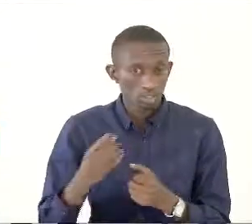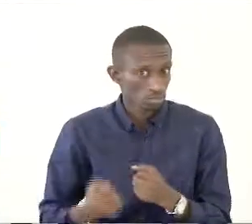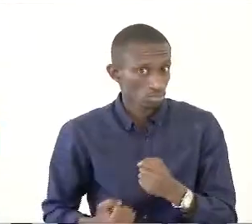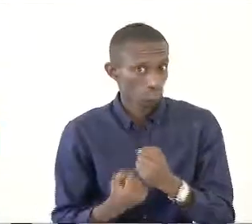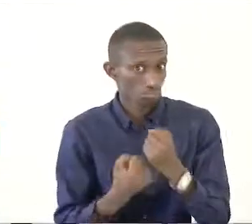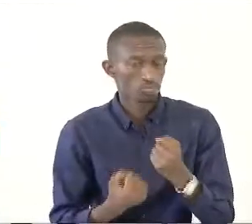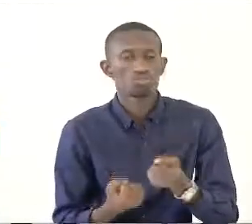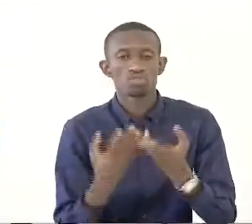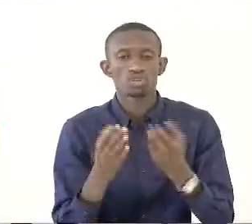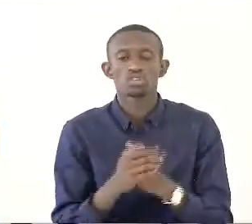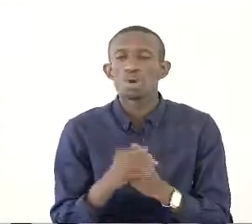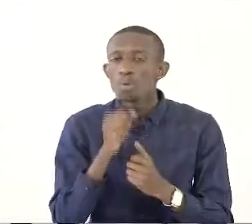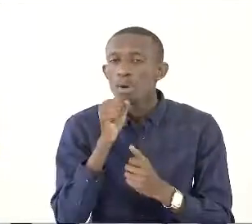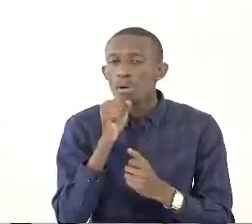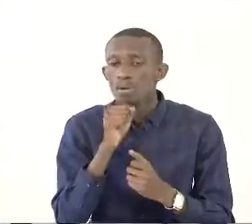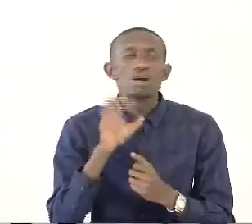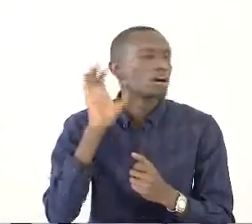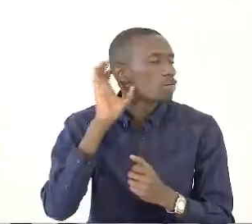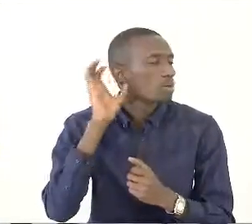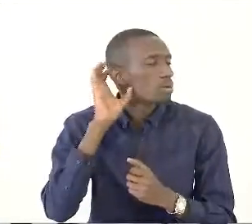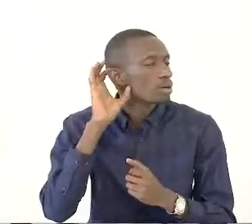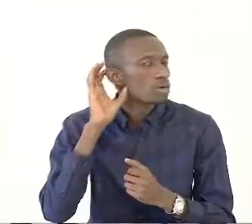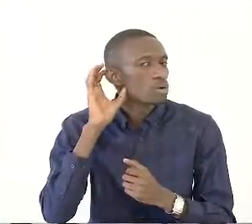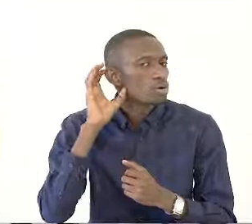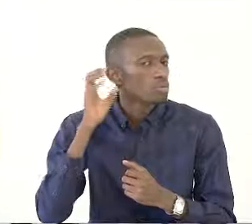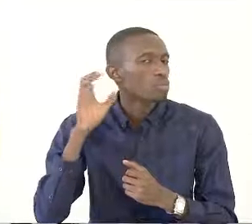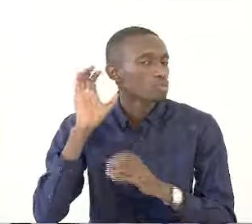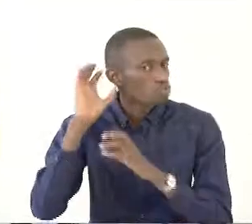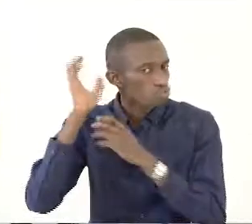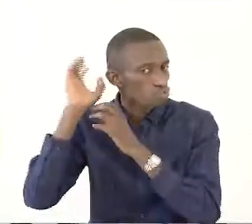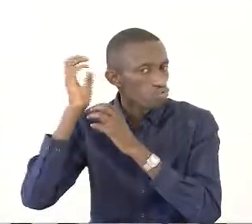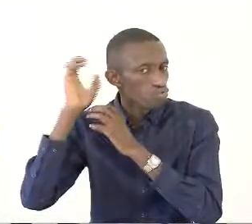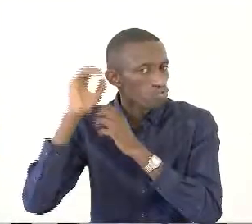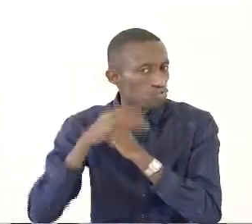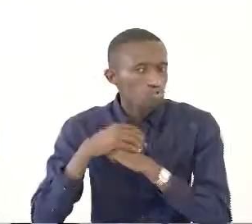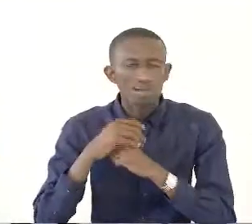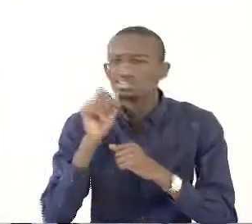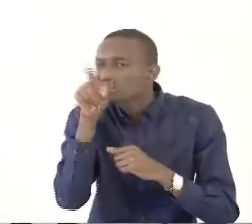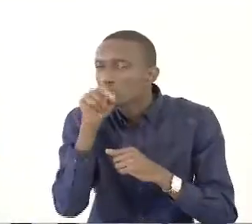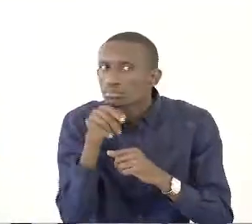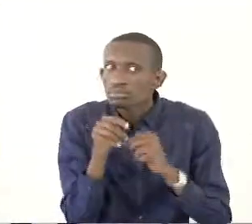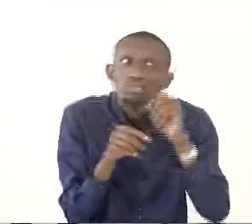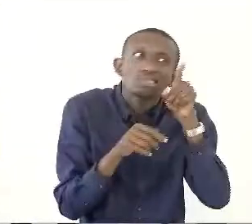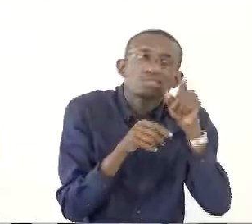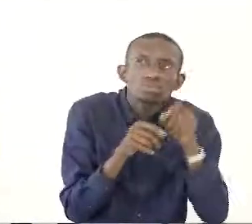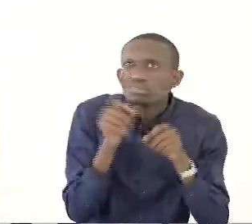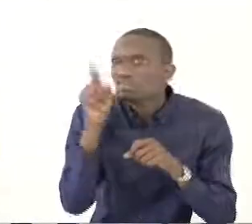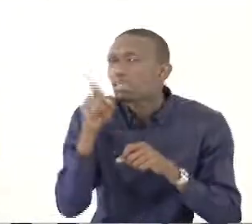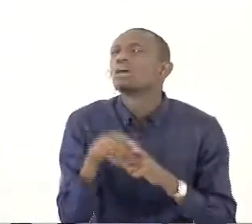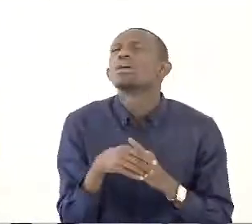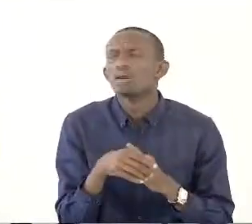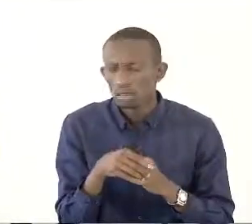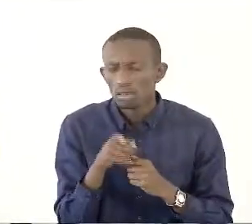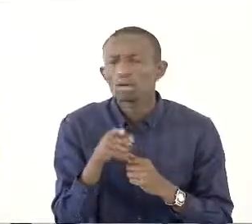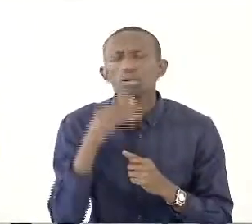speaker, you will hear the clicks given out from that speaker. Of course, clear, then you think there is a presence of